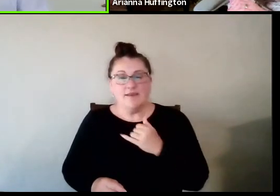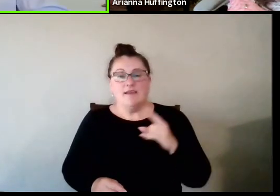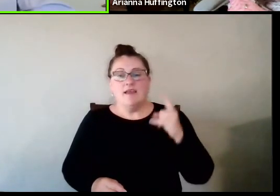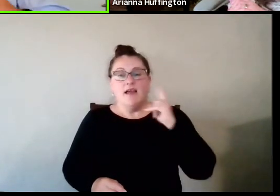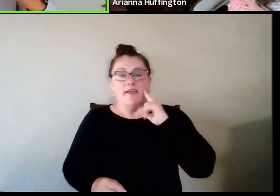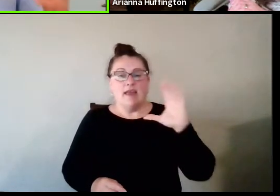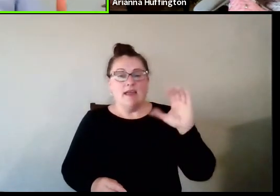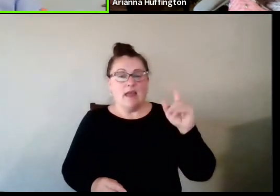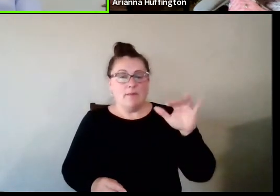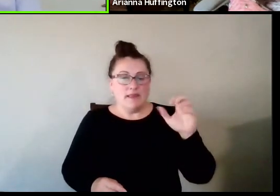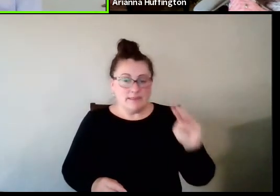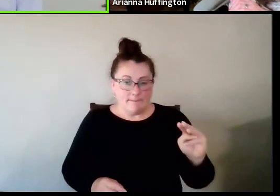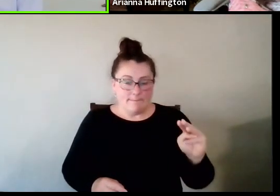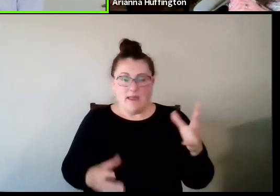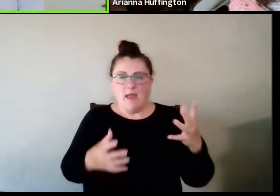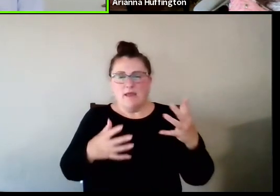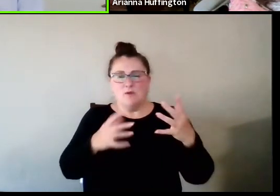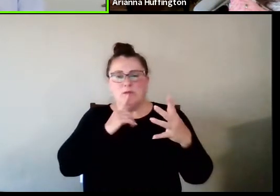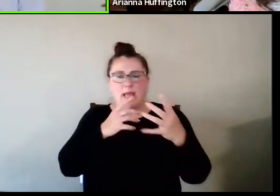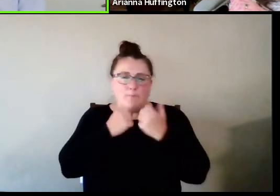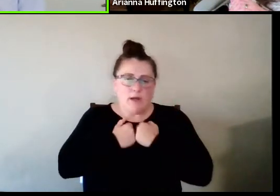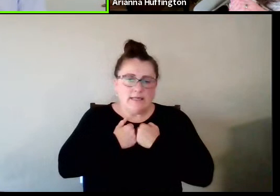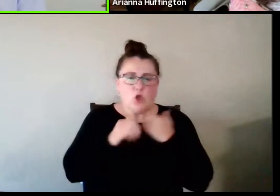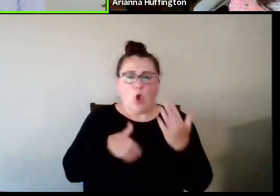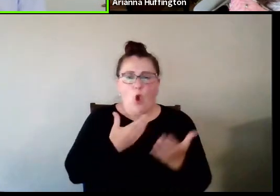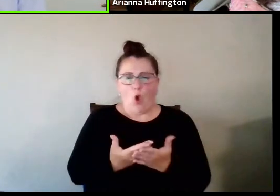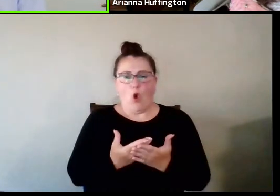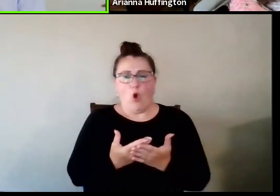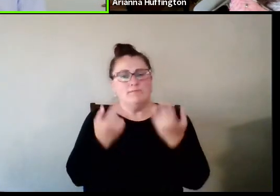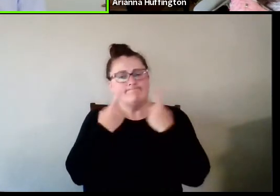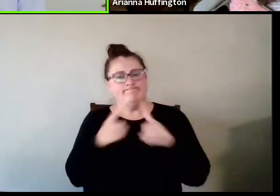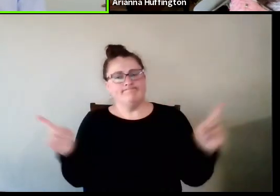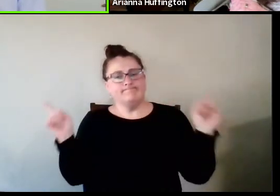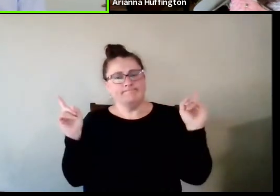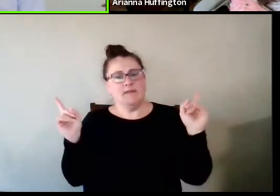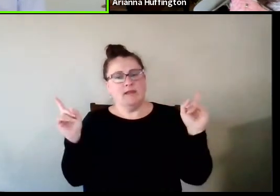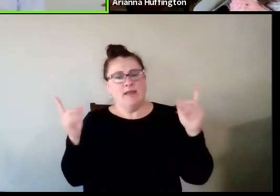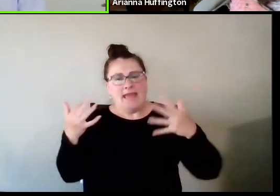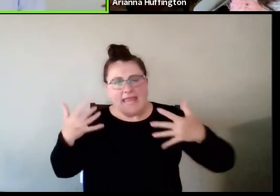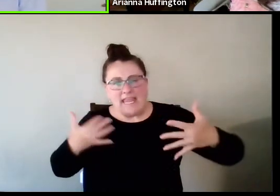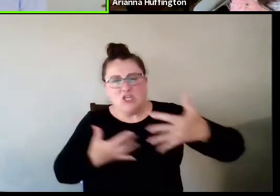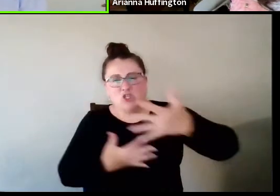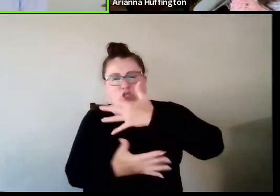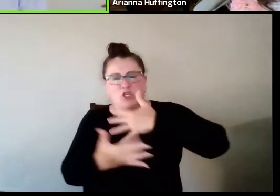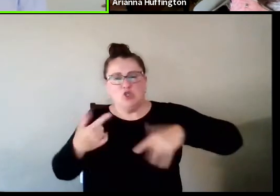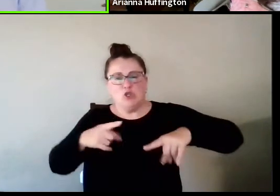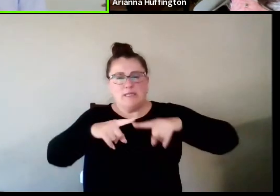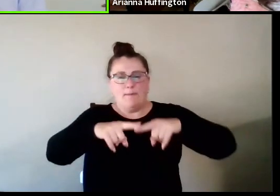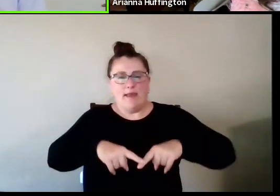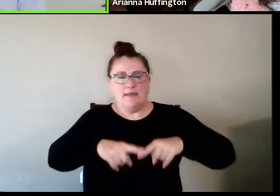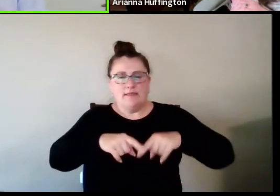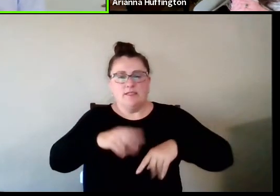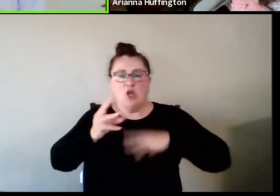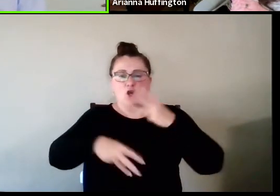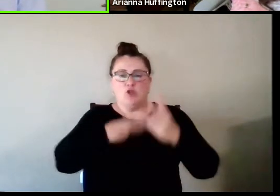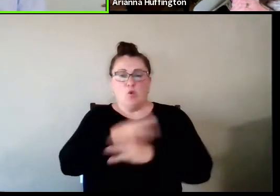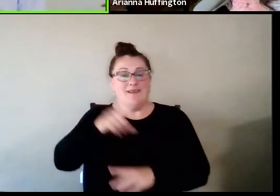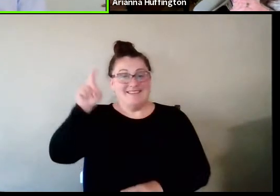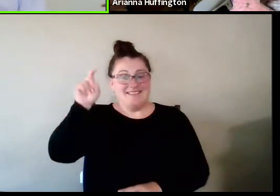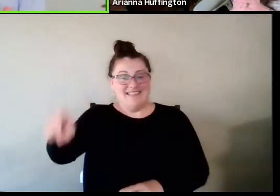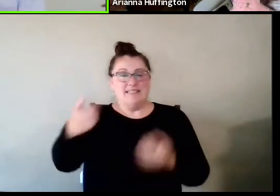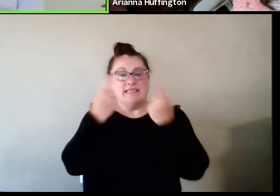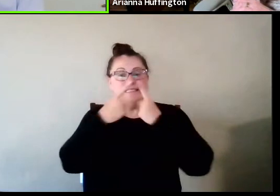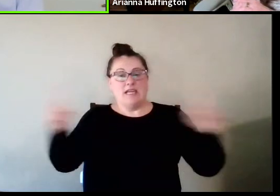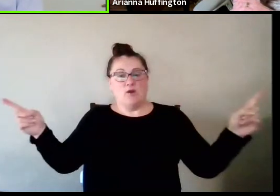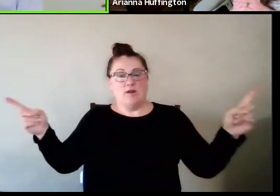about embracing all stakeholders in a declaration of interdependence. The world needs a declaration of interdependence